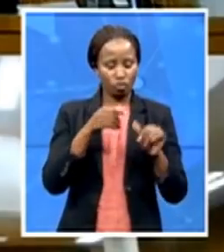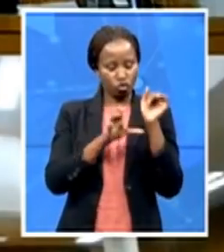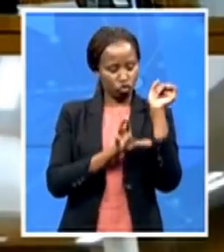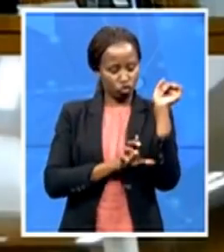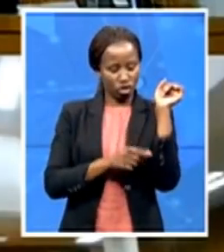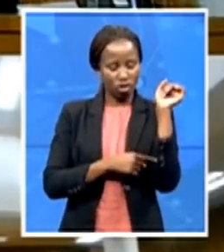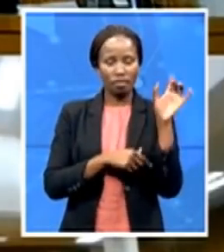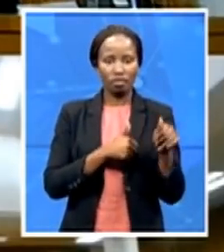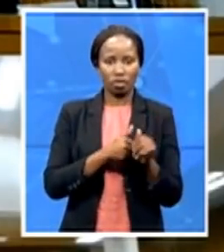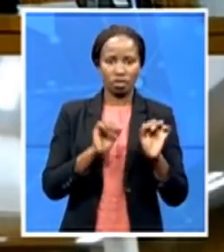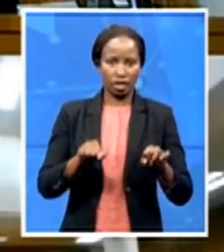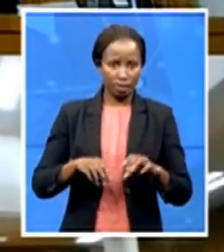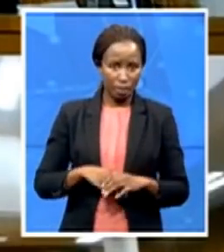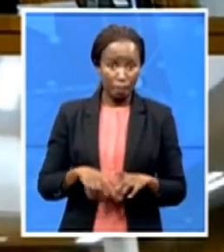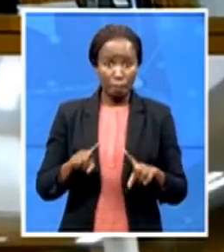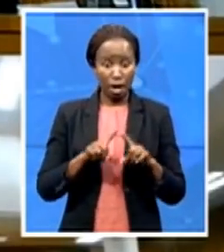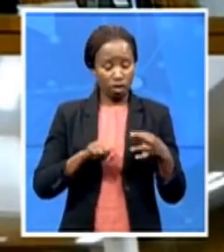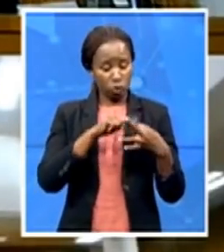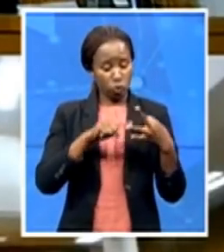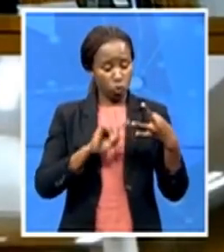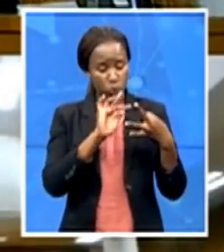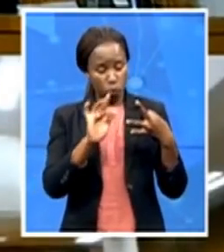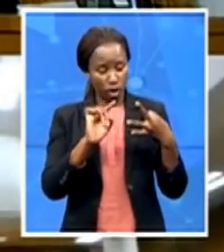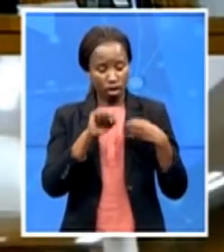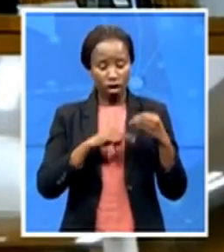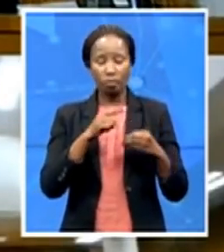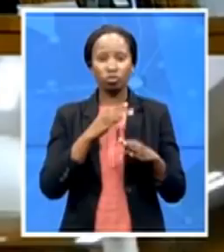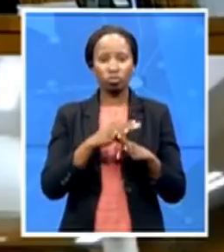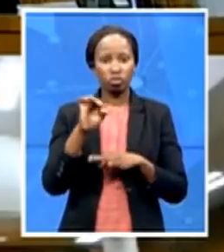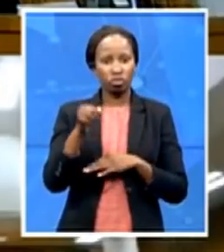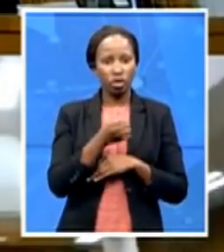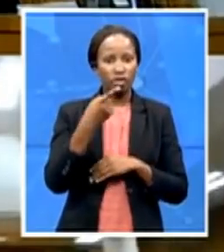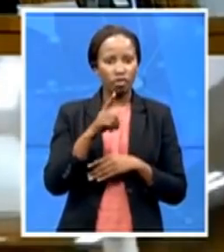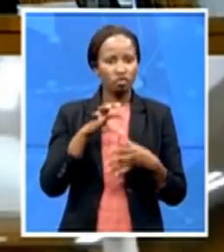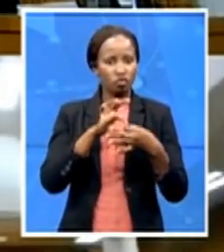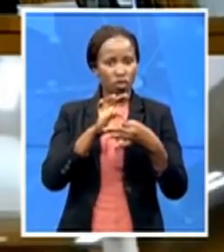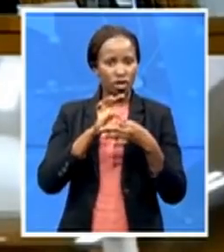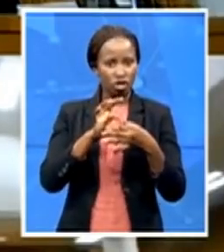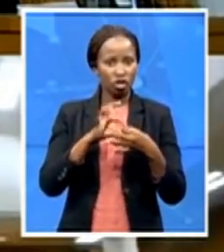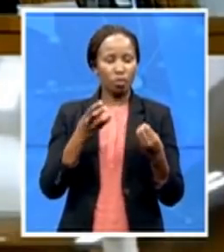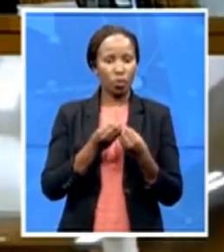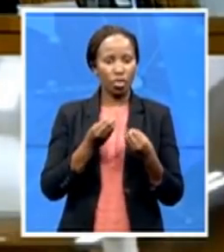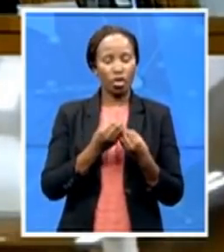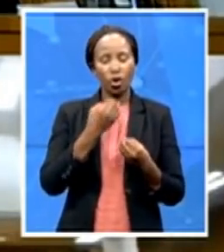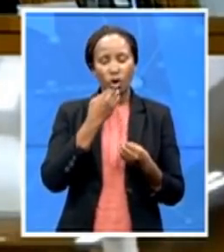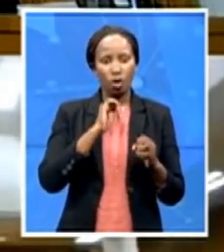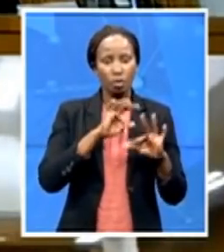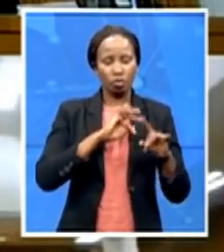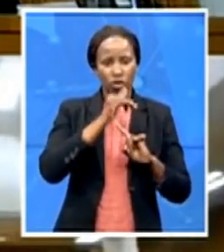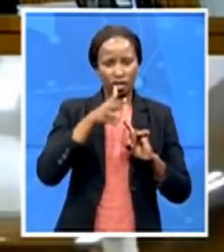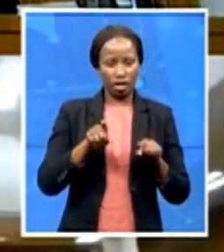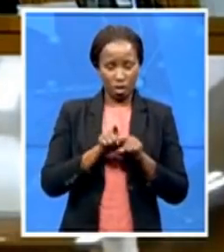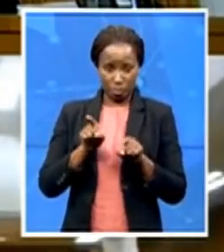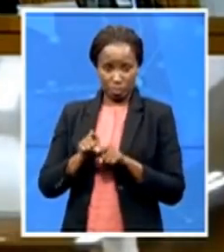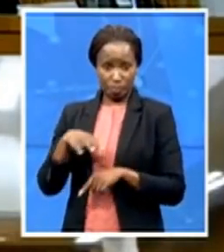an employment relationship between the Public Protector and the Assembly are present. In particular, unlike an employee, the Public Protector does